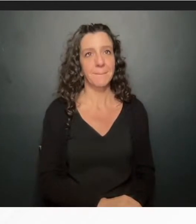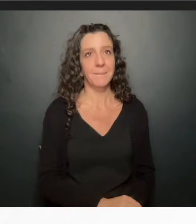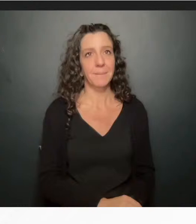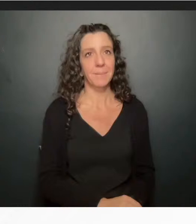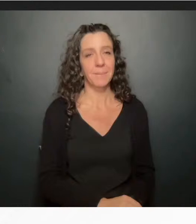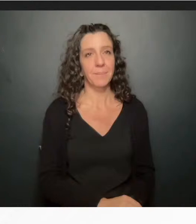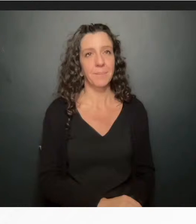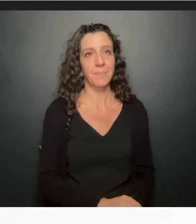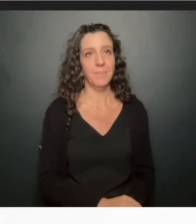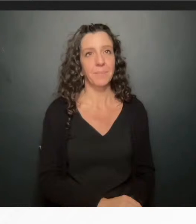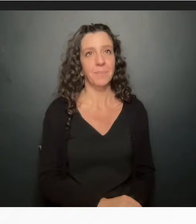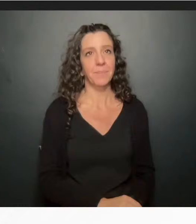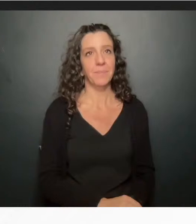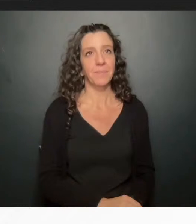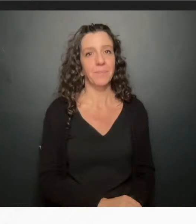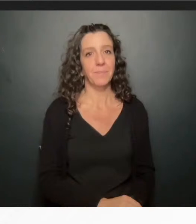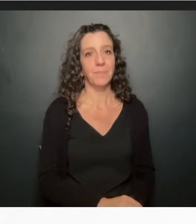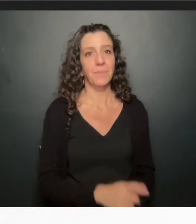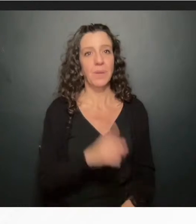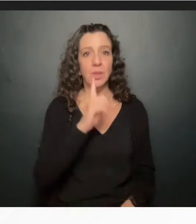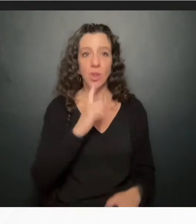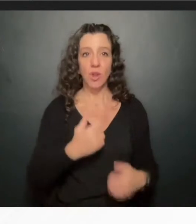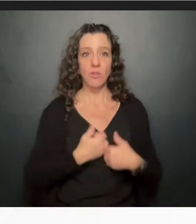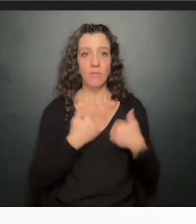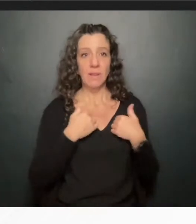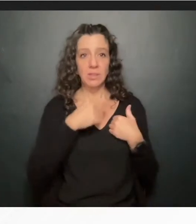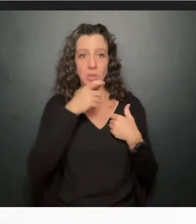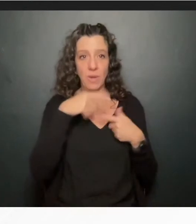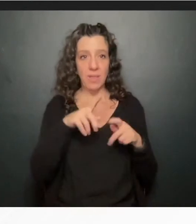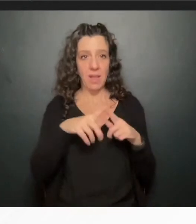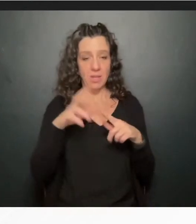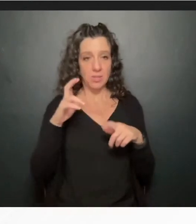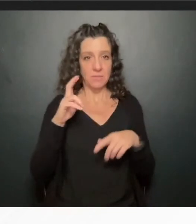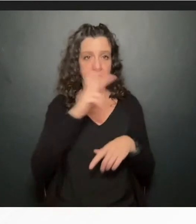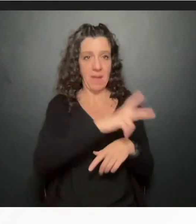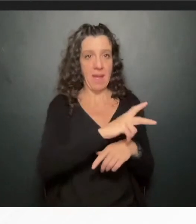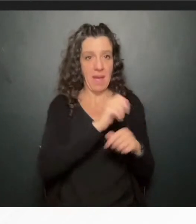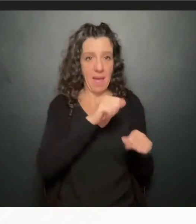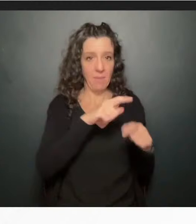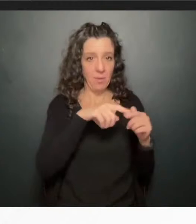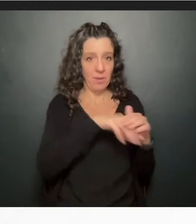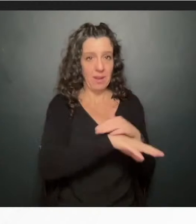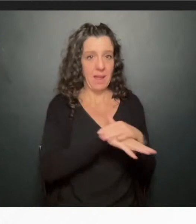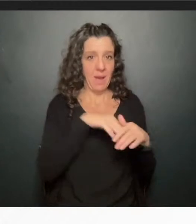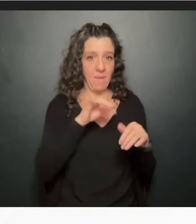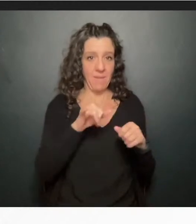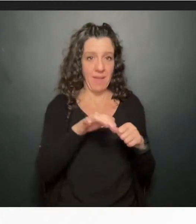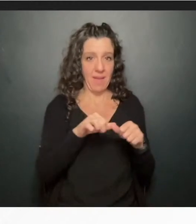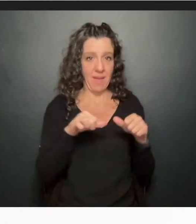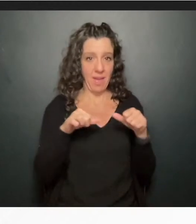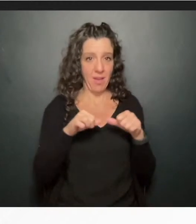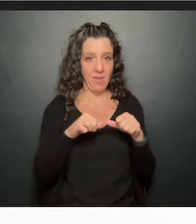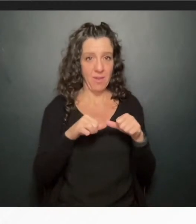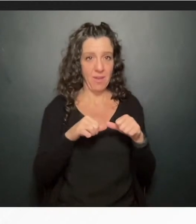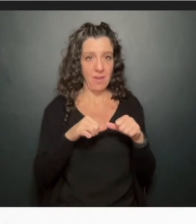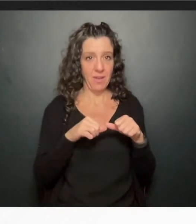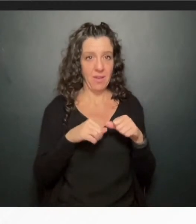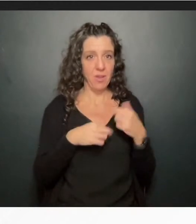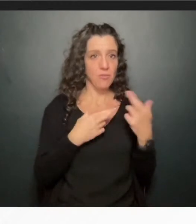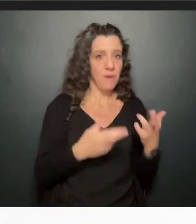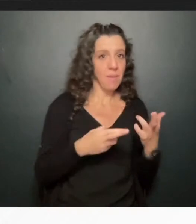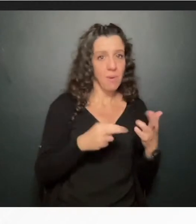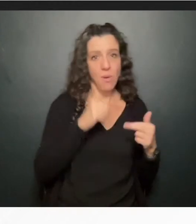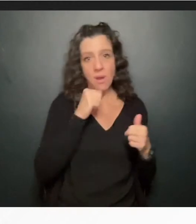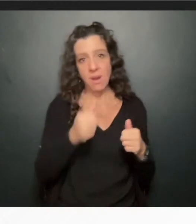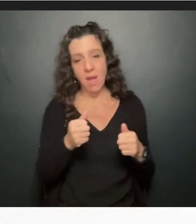Are residents who have been allowed to repopulate able to come in and out of the area, recommended or not? So just